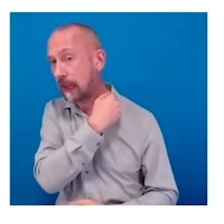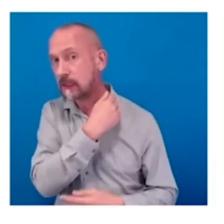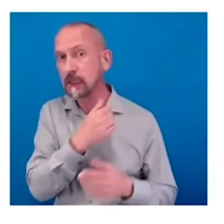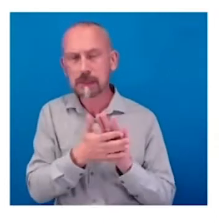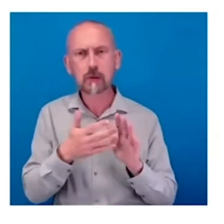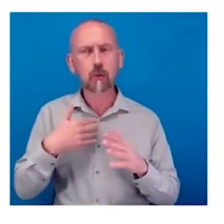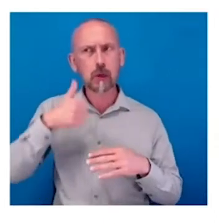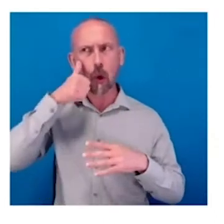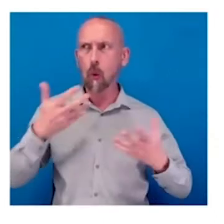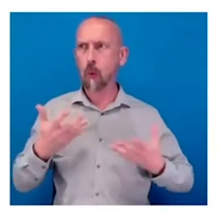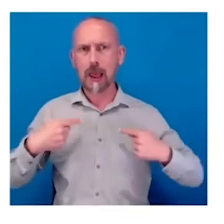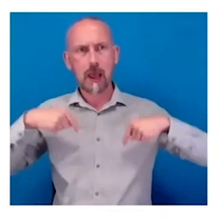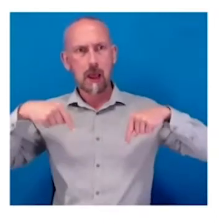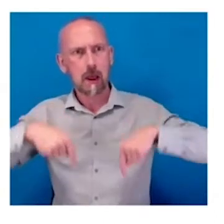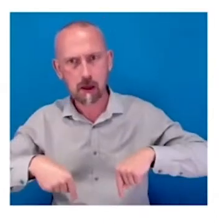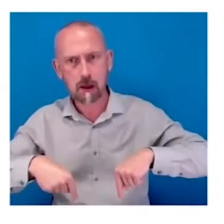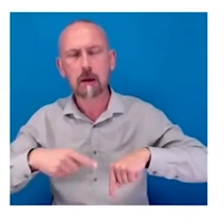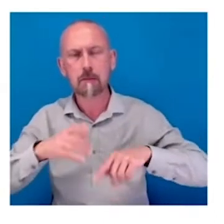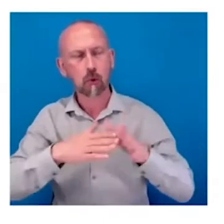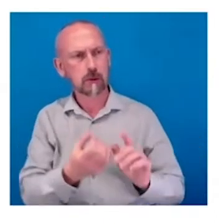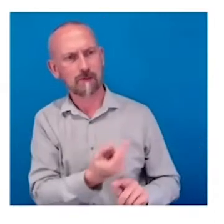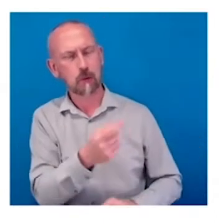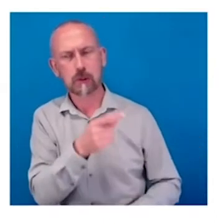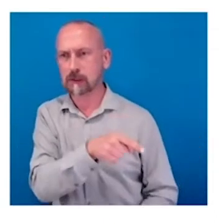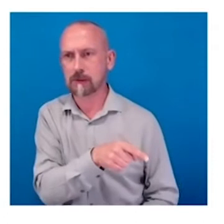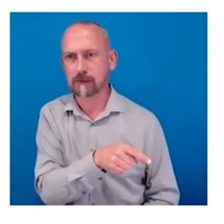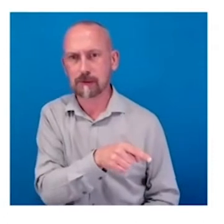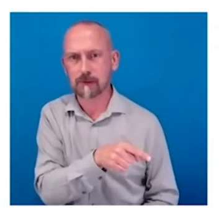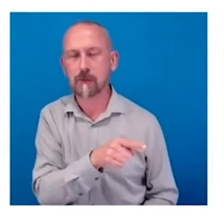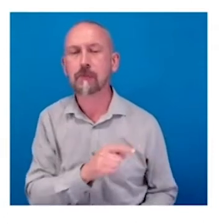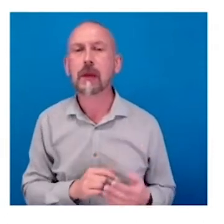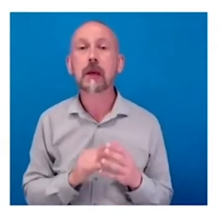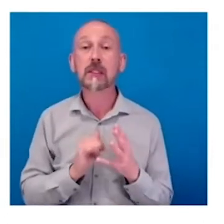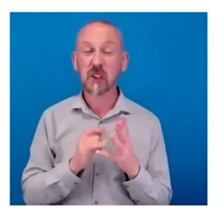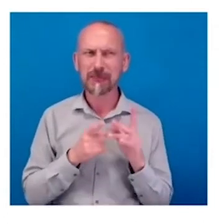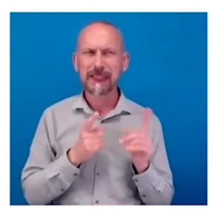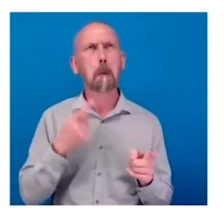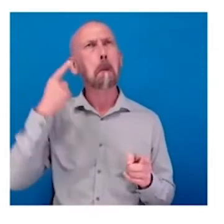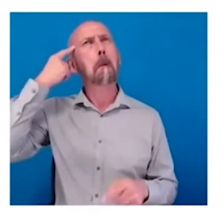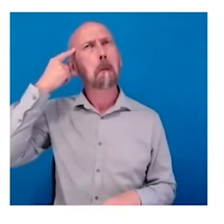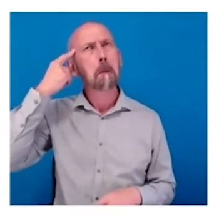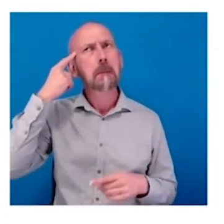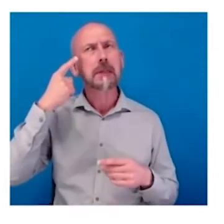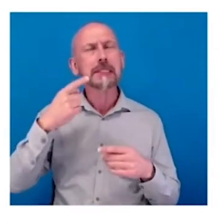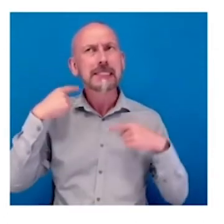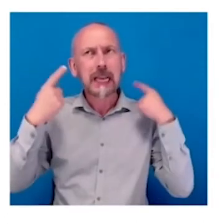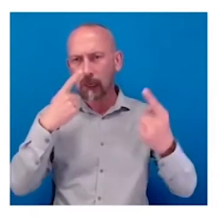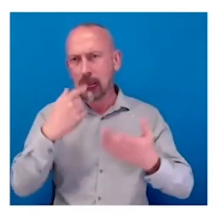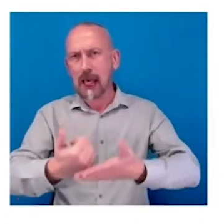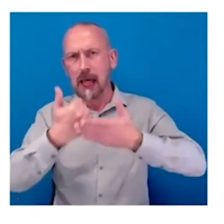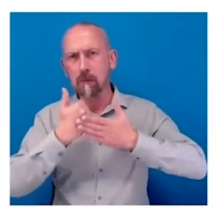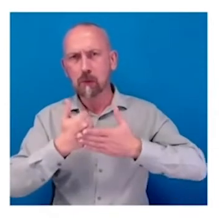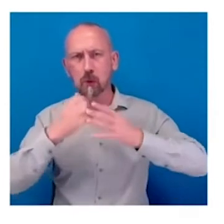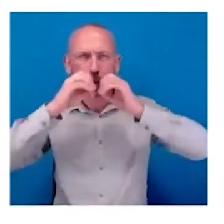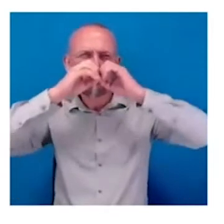to it. And this essentially is how we came upon the idea of using sound to build up this mental picture of the space that you're in.